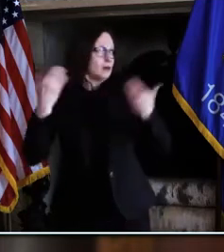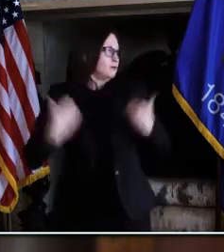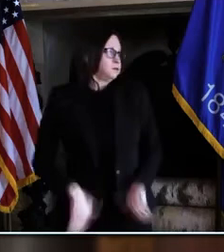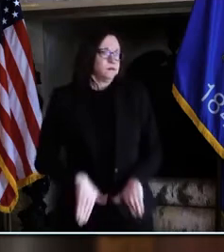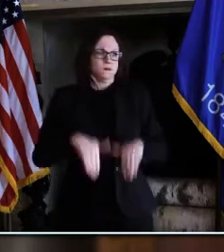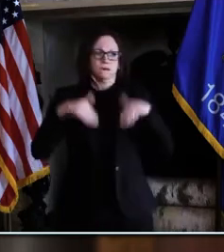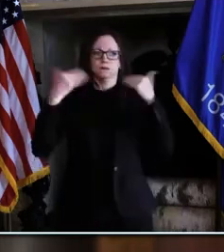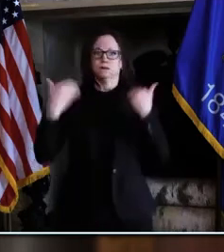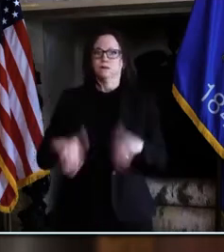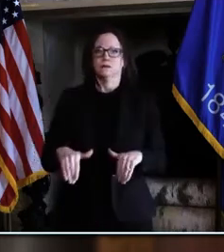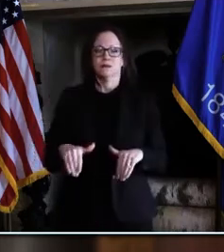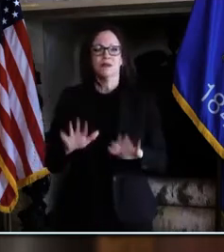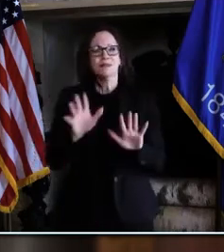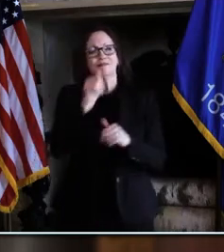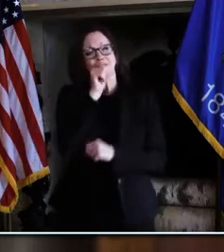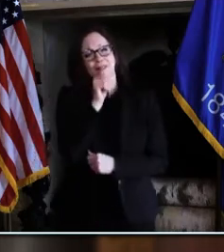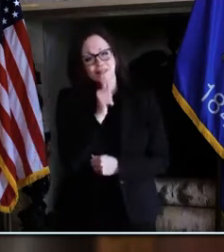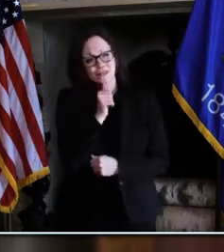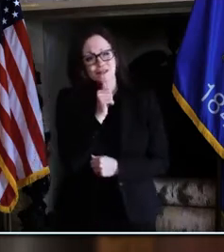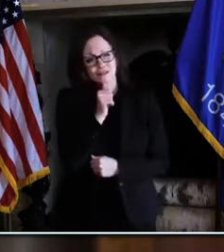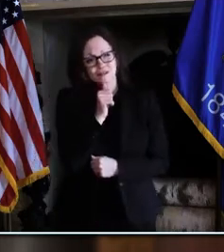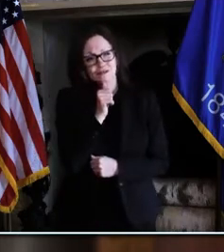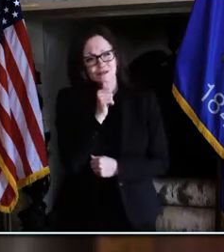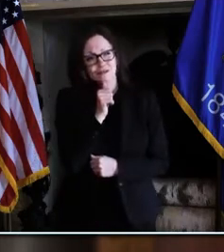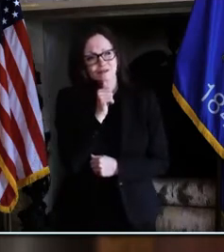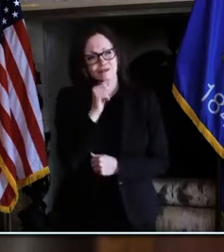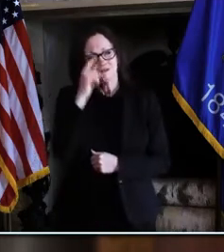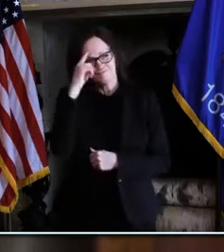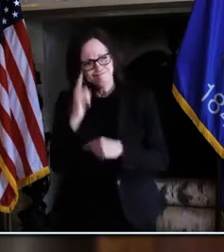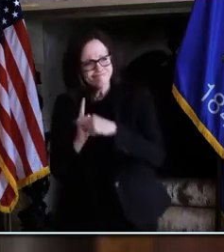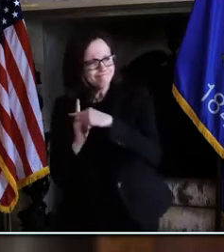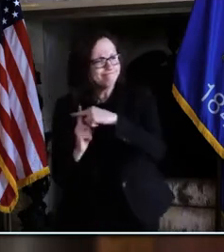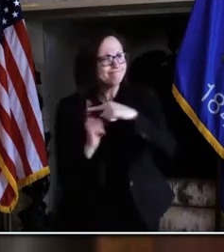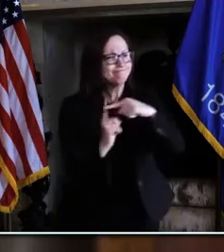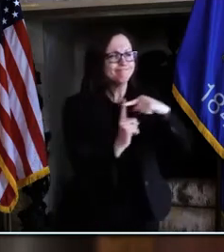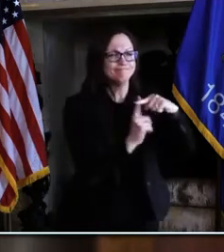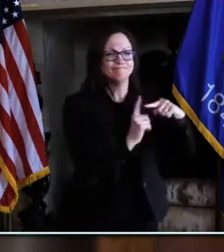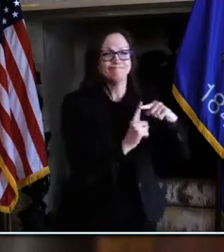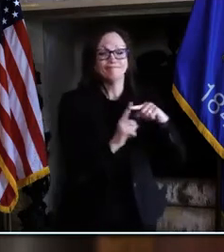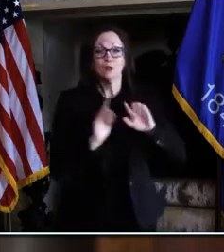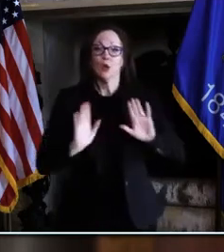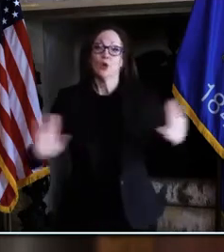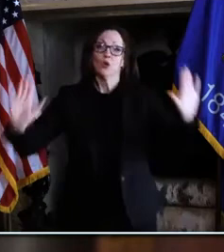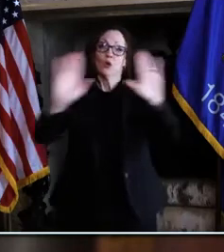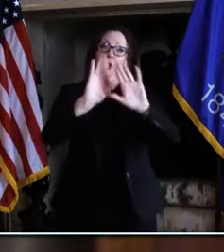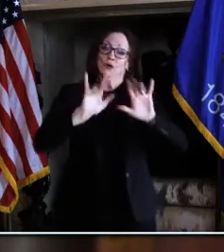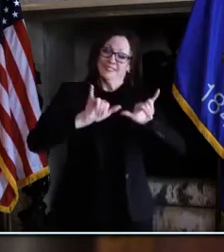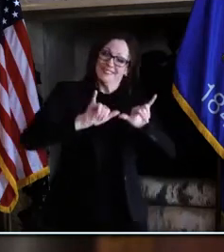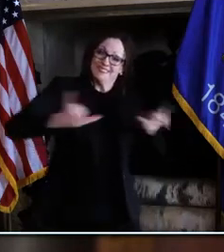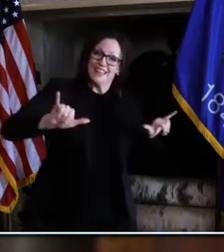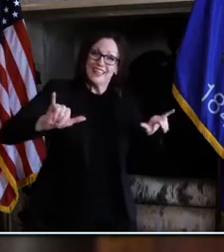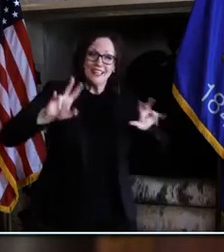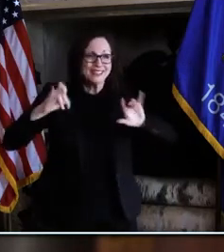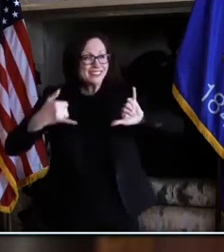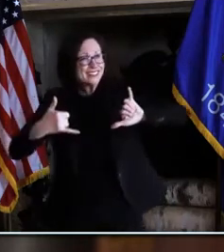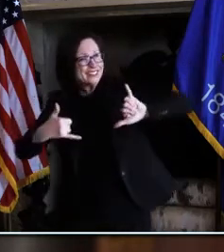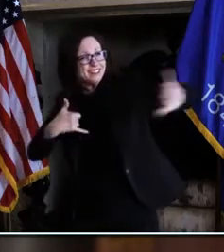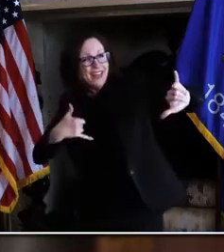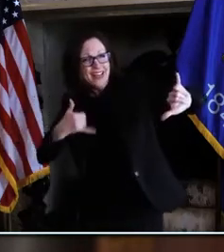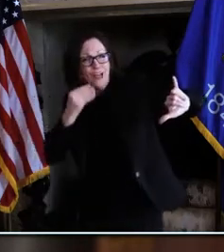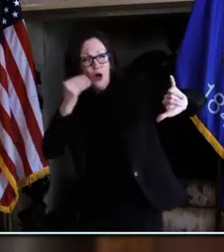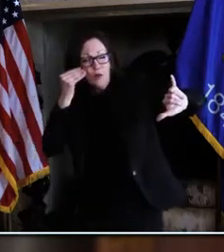are working alongside us to flatten the curve, especially our diligent local health and tribal health officers and our